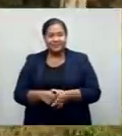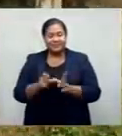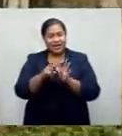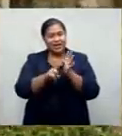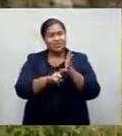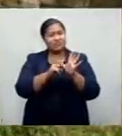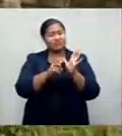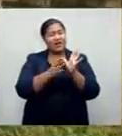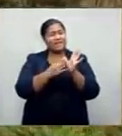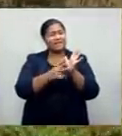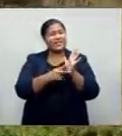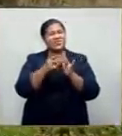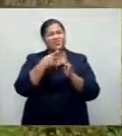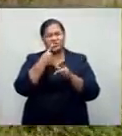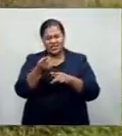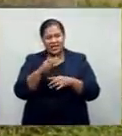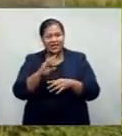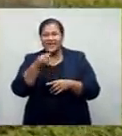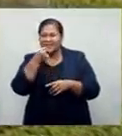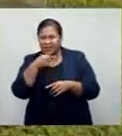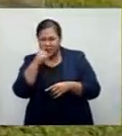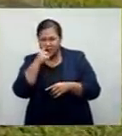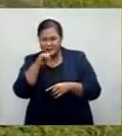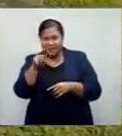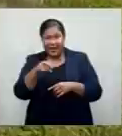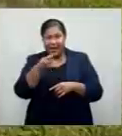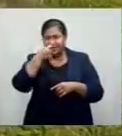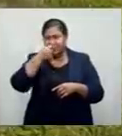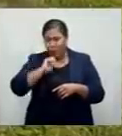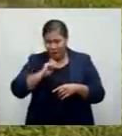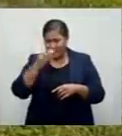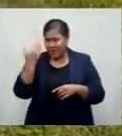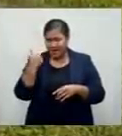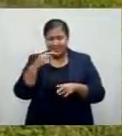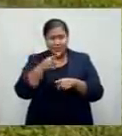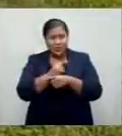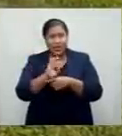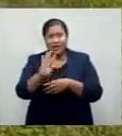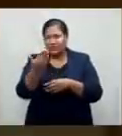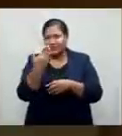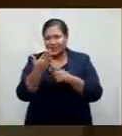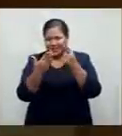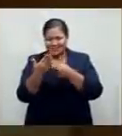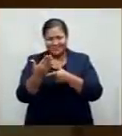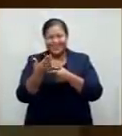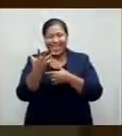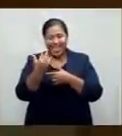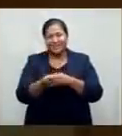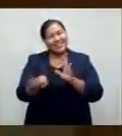Ravikula states that a few people on the island were swabbed last week and results have returned negative.